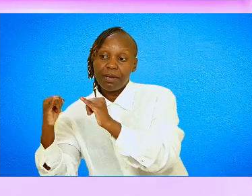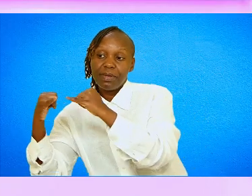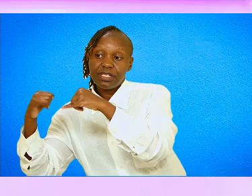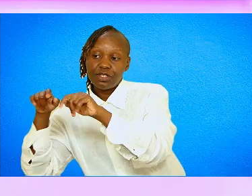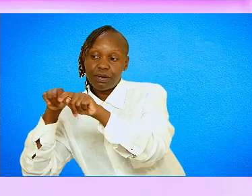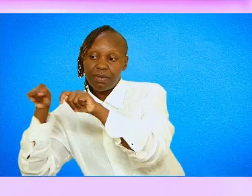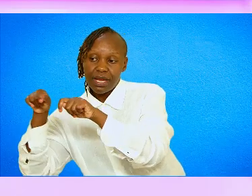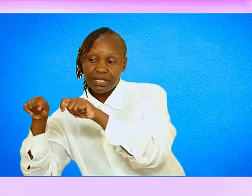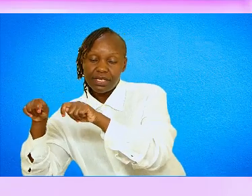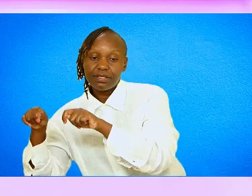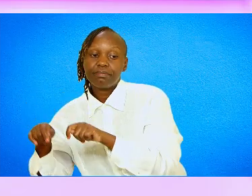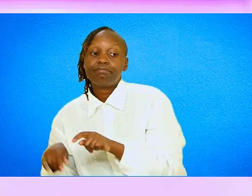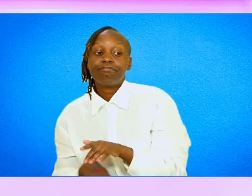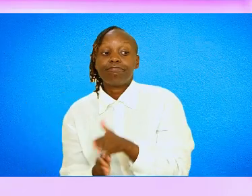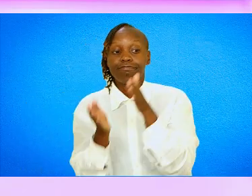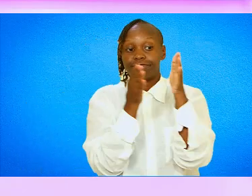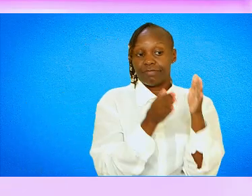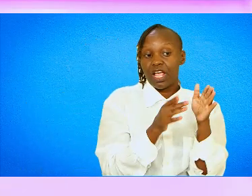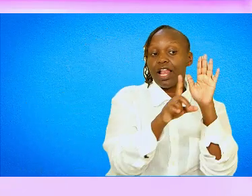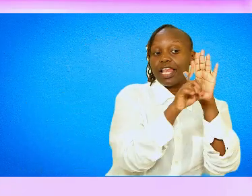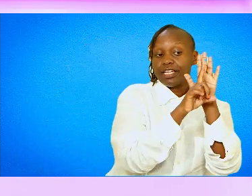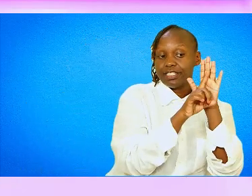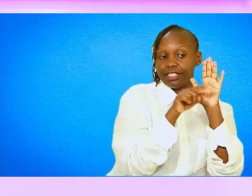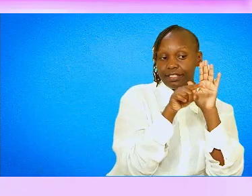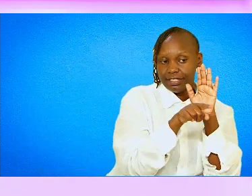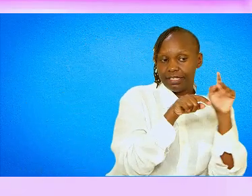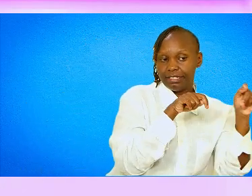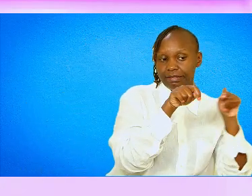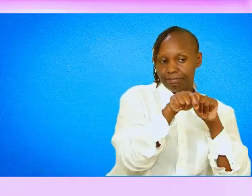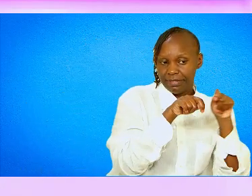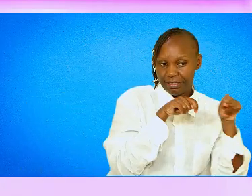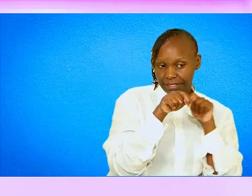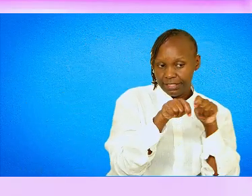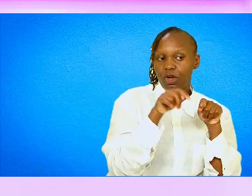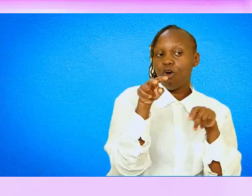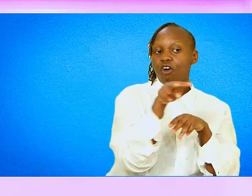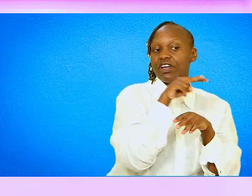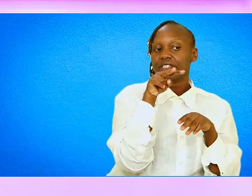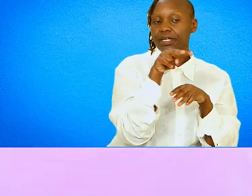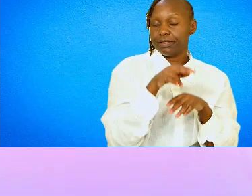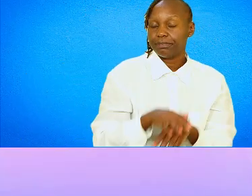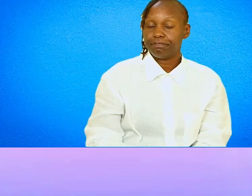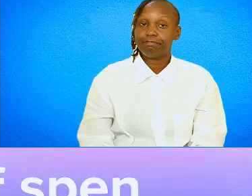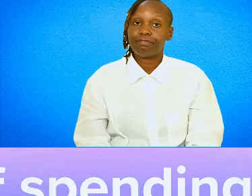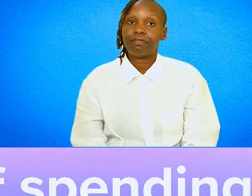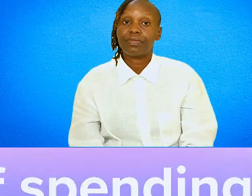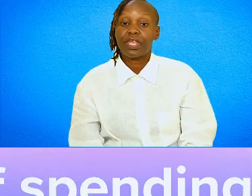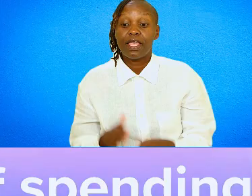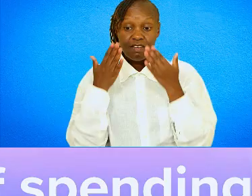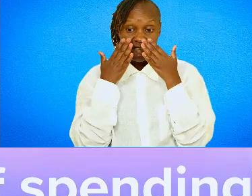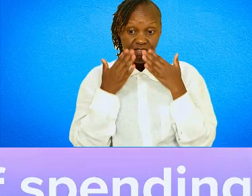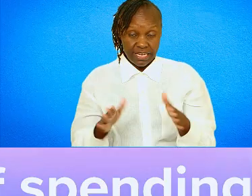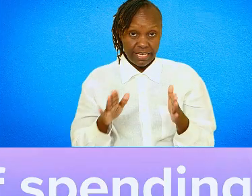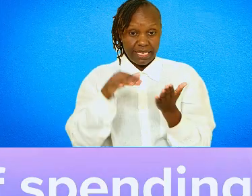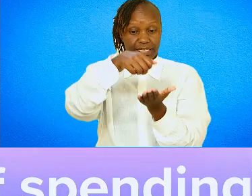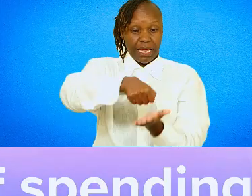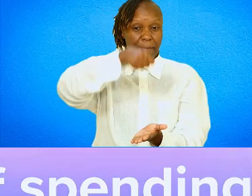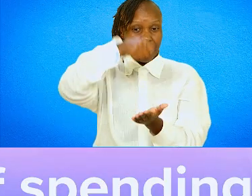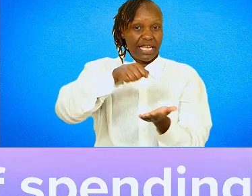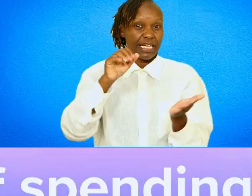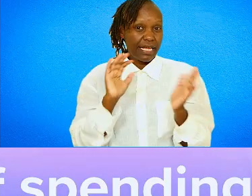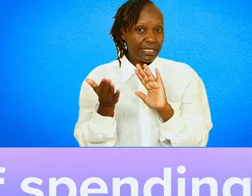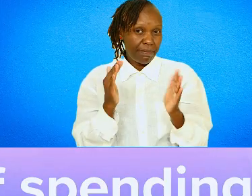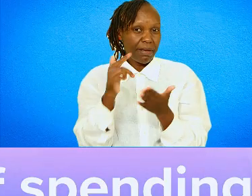implementation, while the legislature undertakes oversight. So after the budget estimates